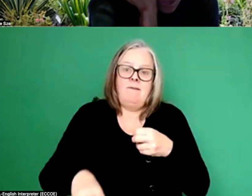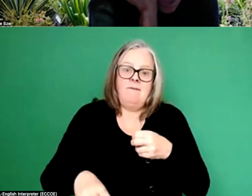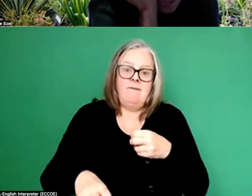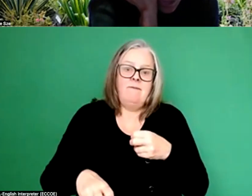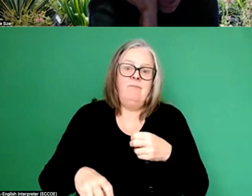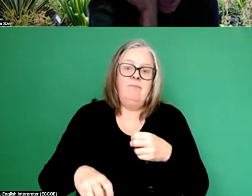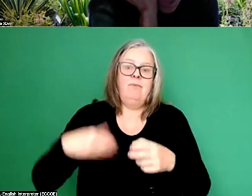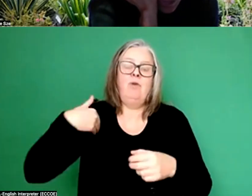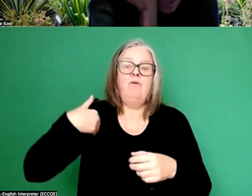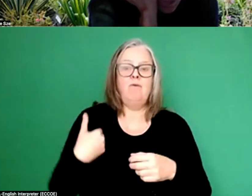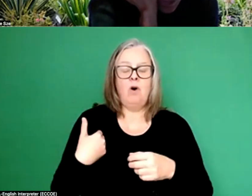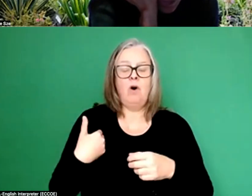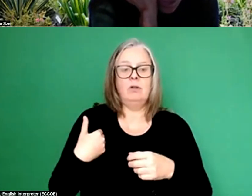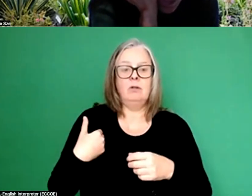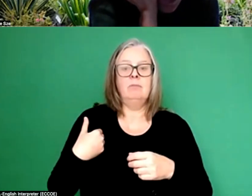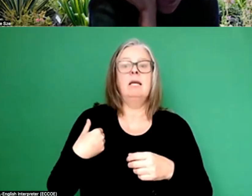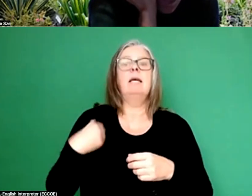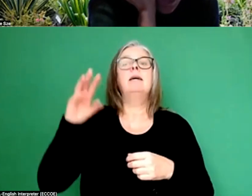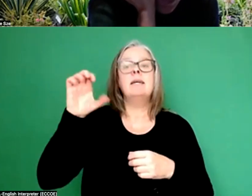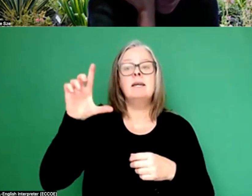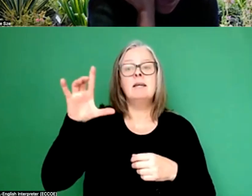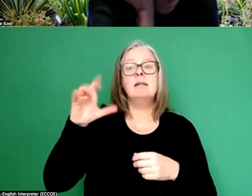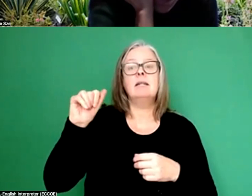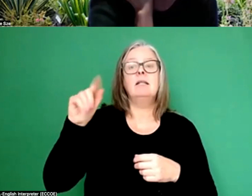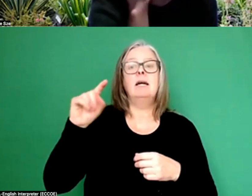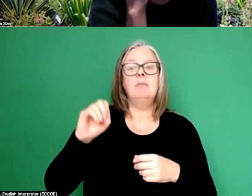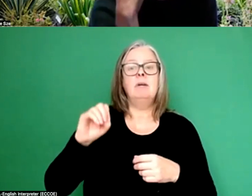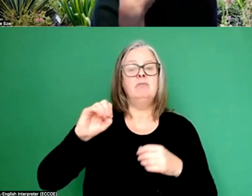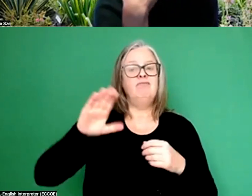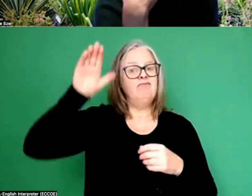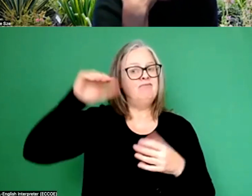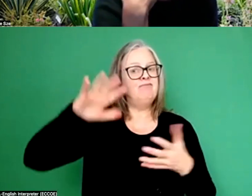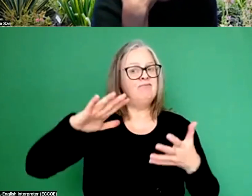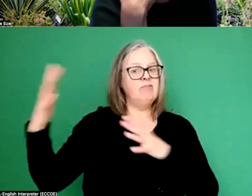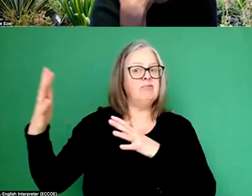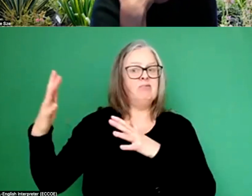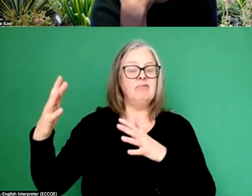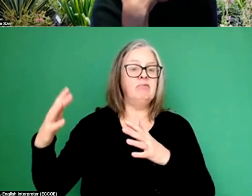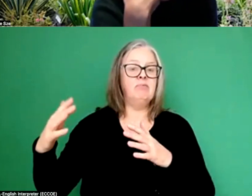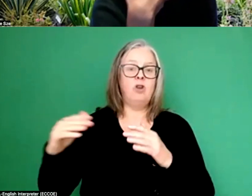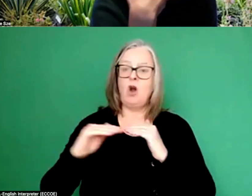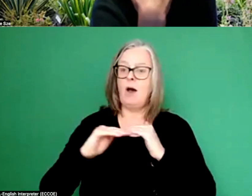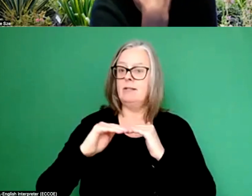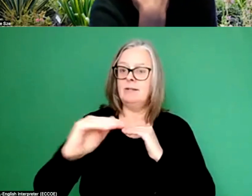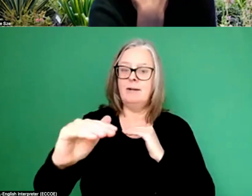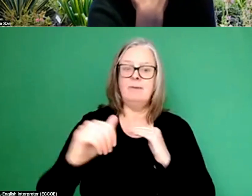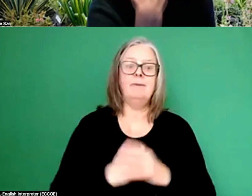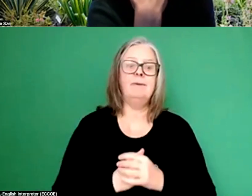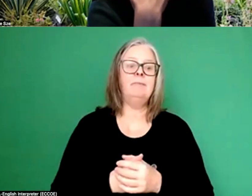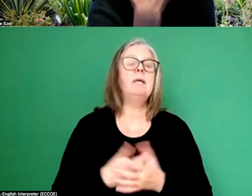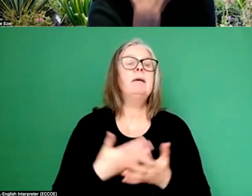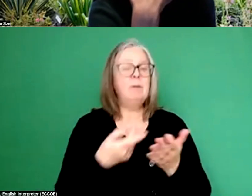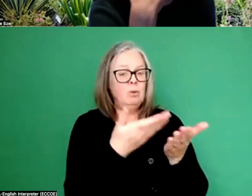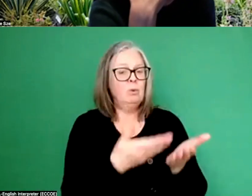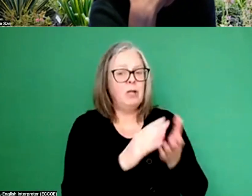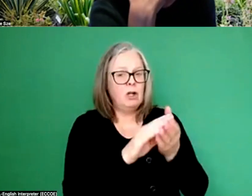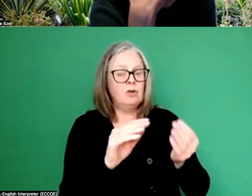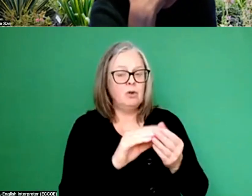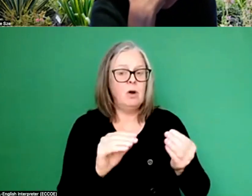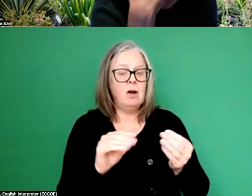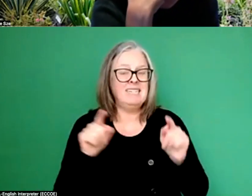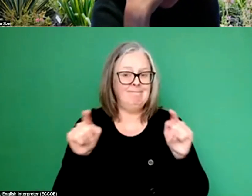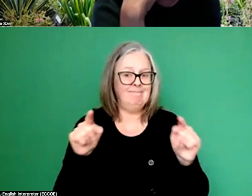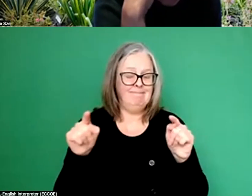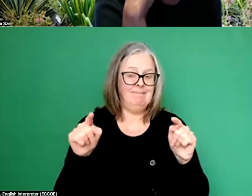climatic instability. So I just wonder if you can talk a little bit through the tension between those two things.